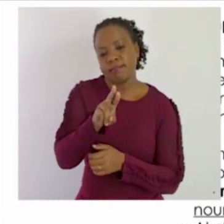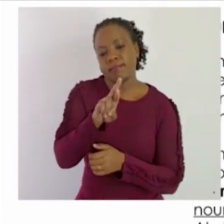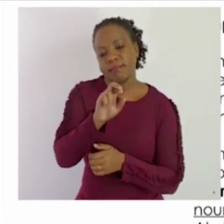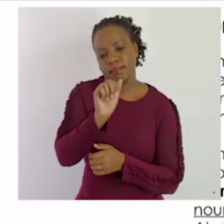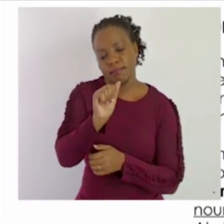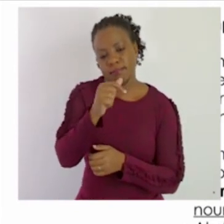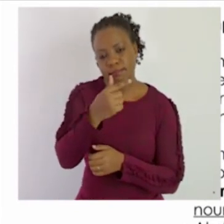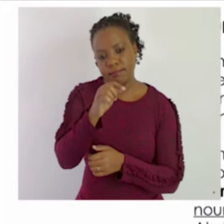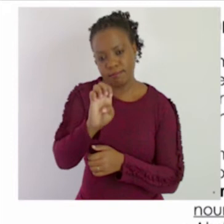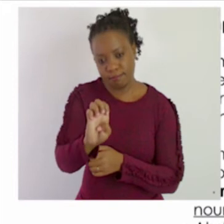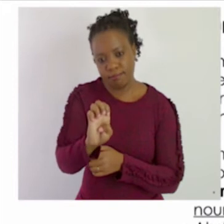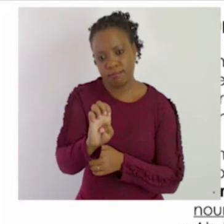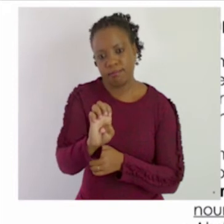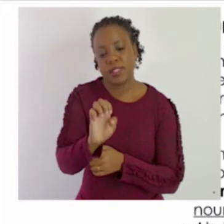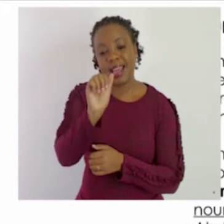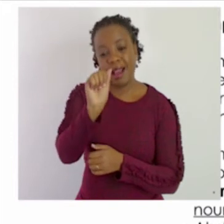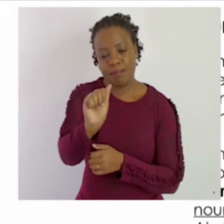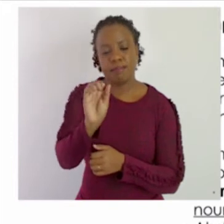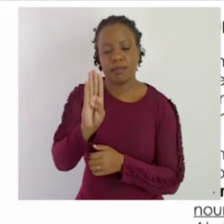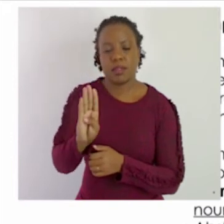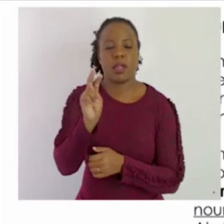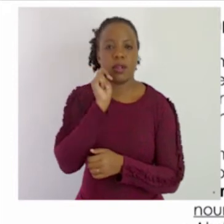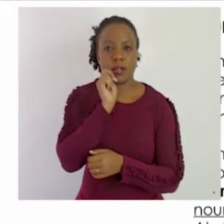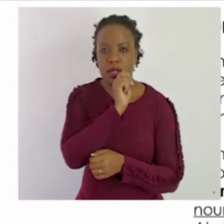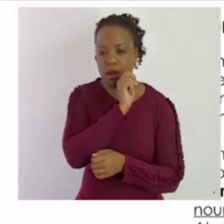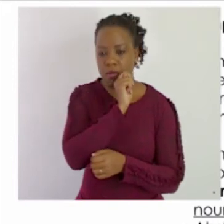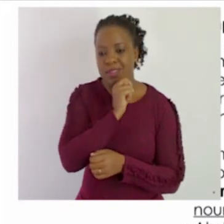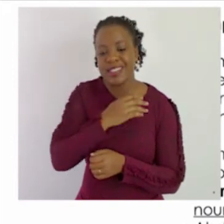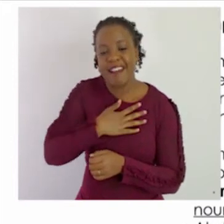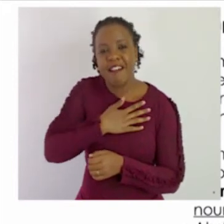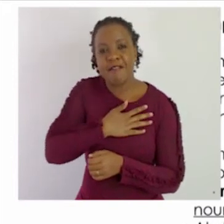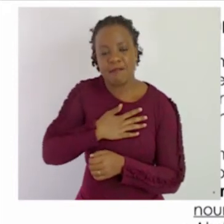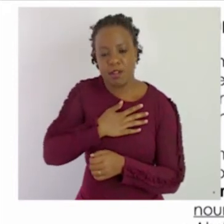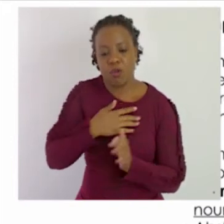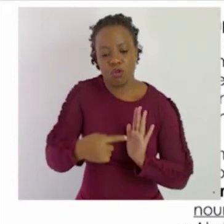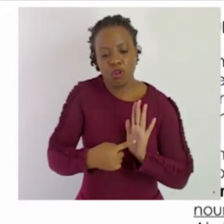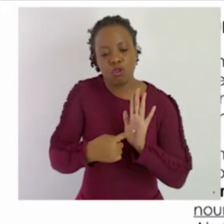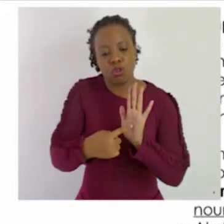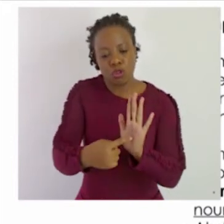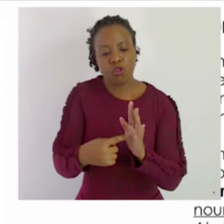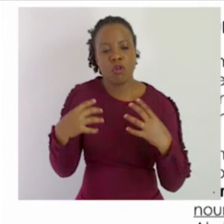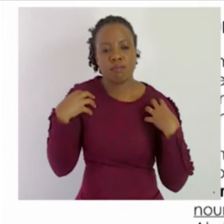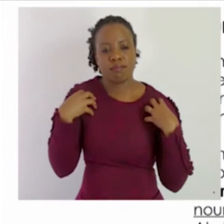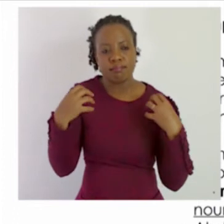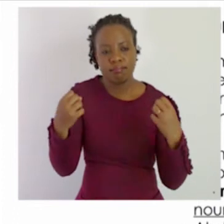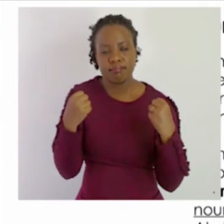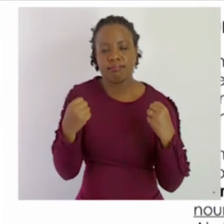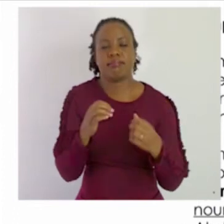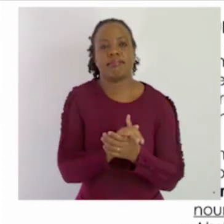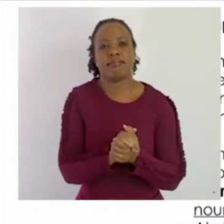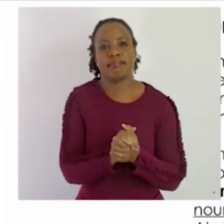which is a feeling. He showed courage. All right. This